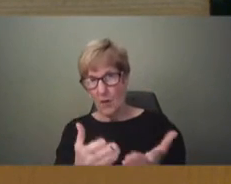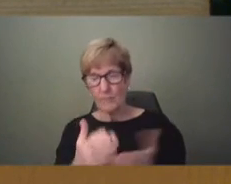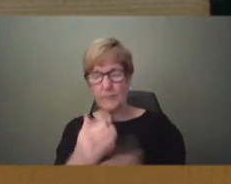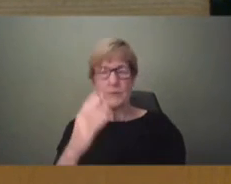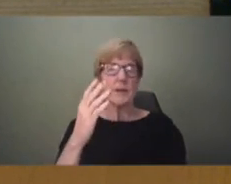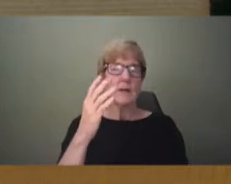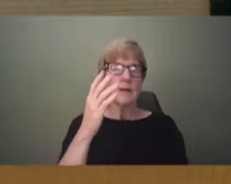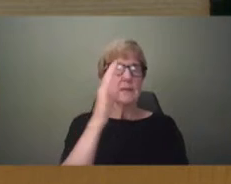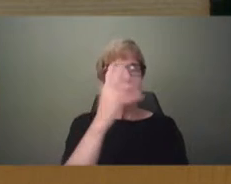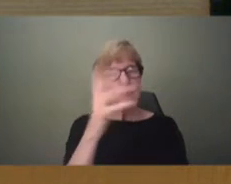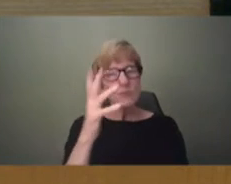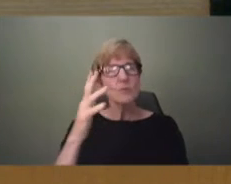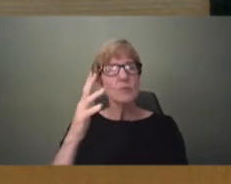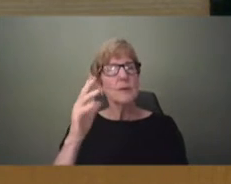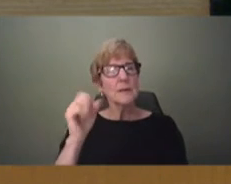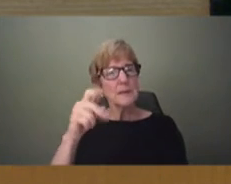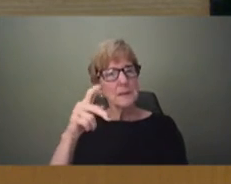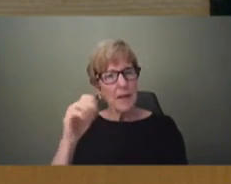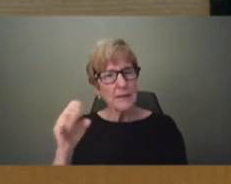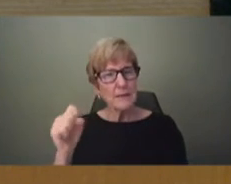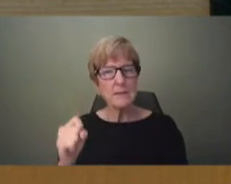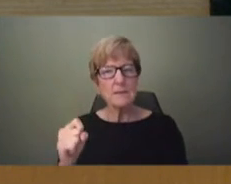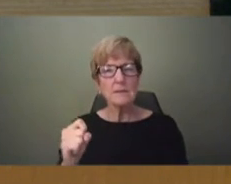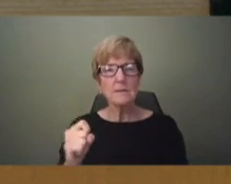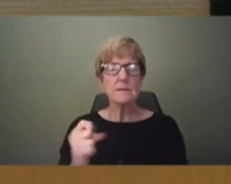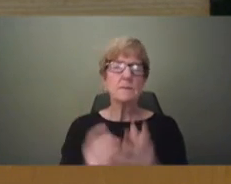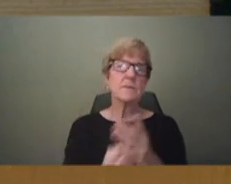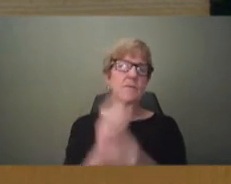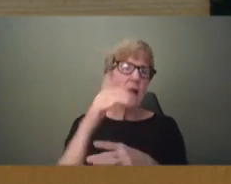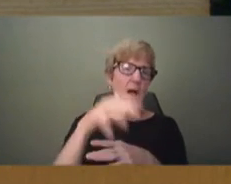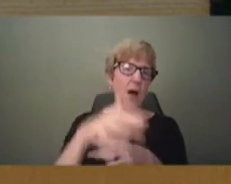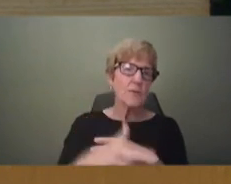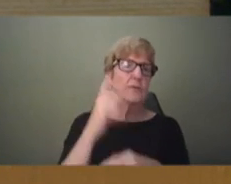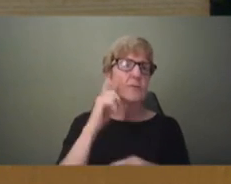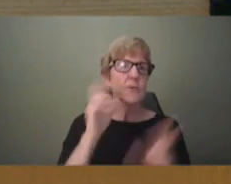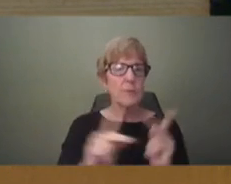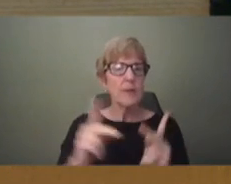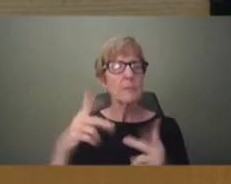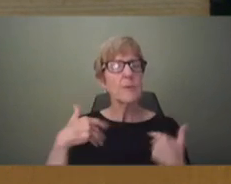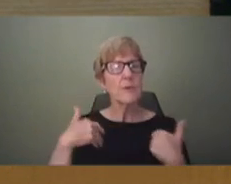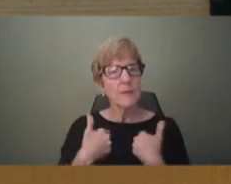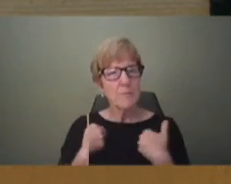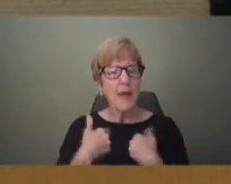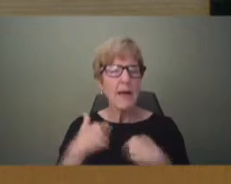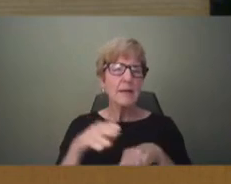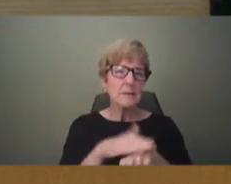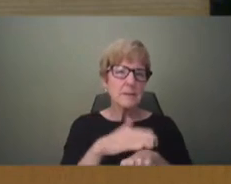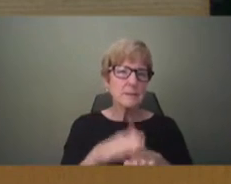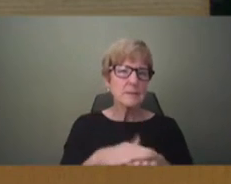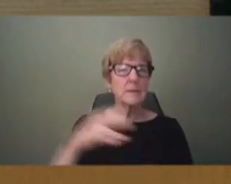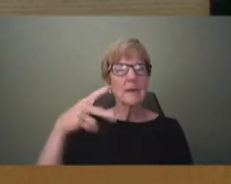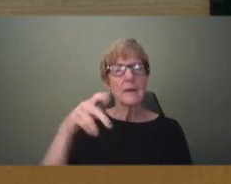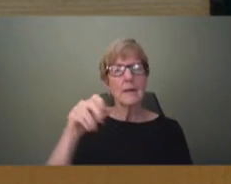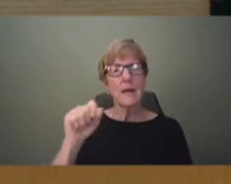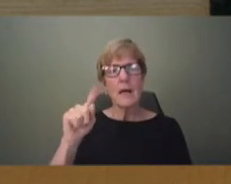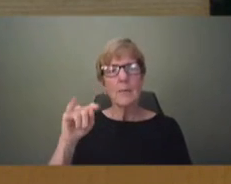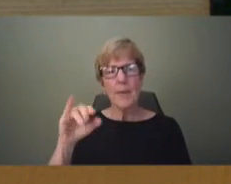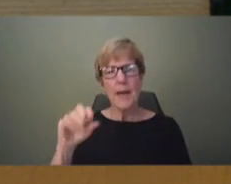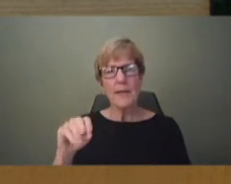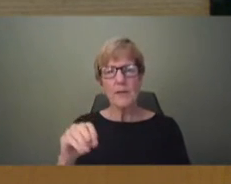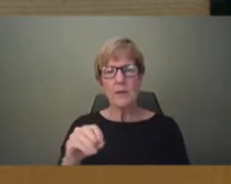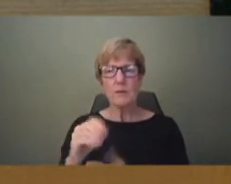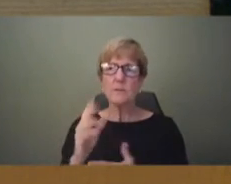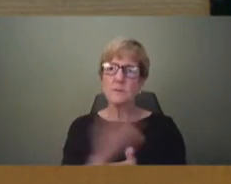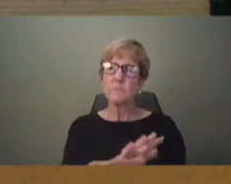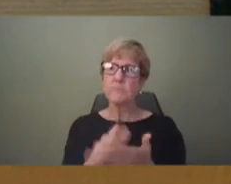amenity spaces a a fountain for people and pets uh patio space so there are some amenities that are